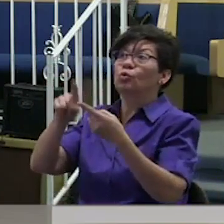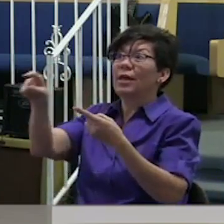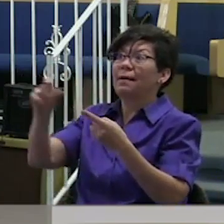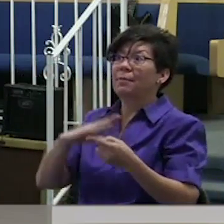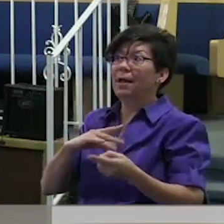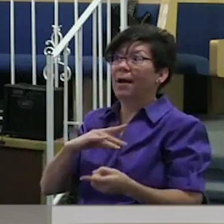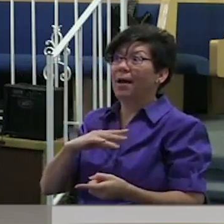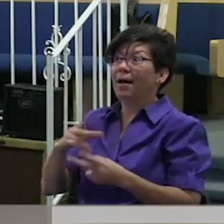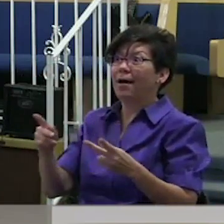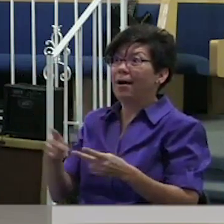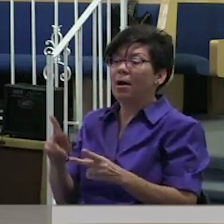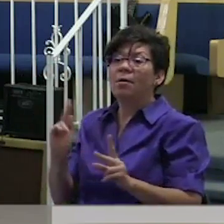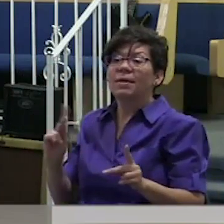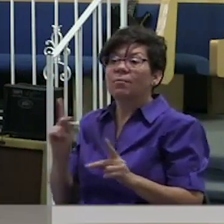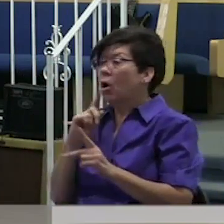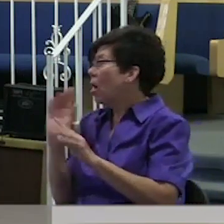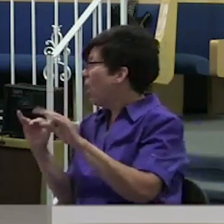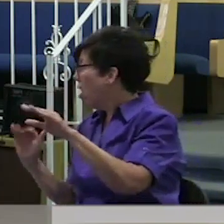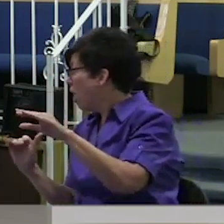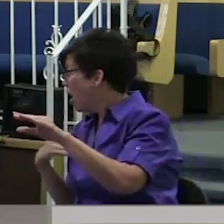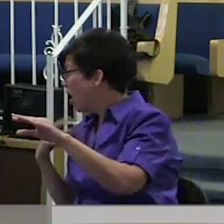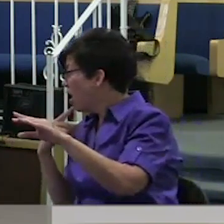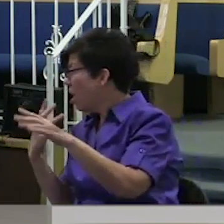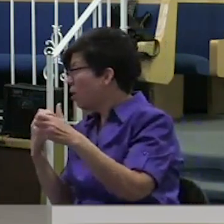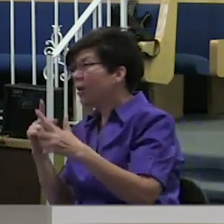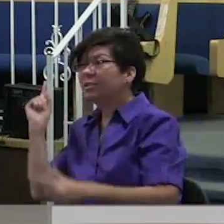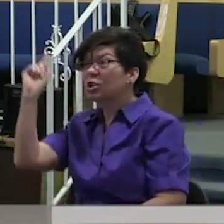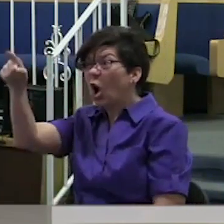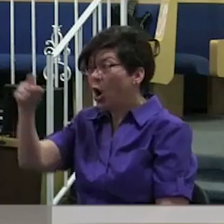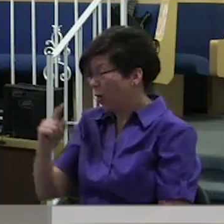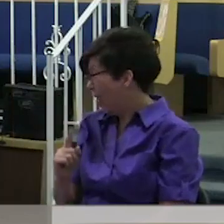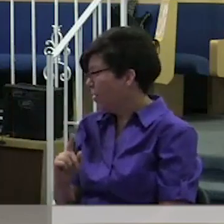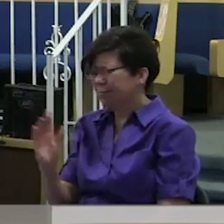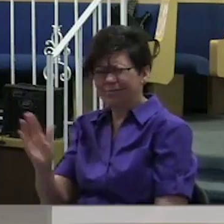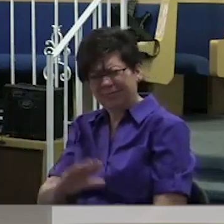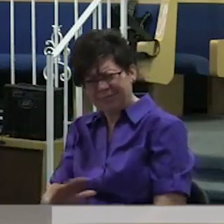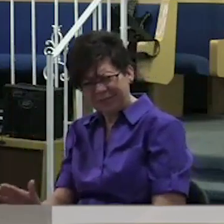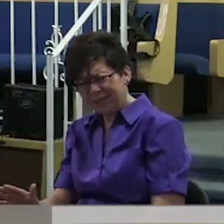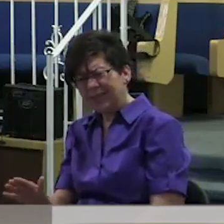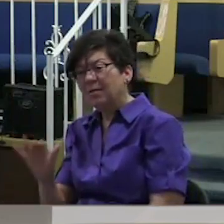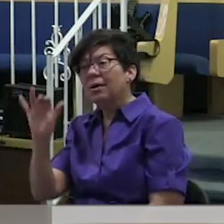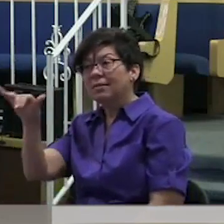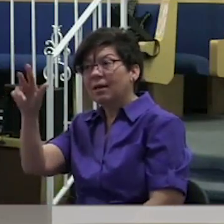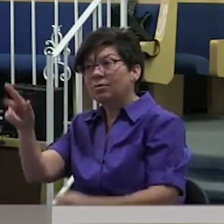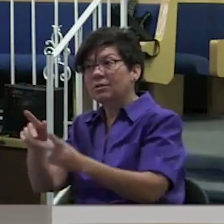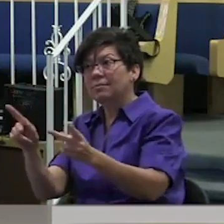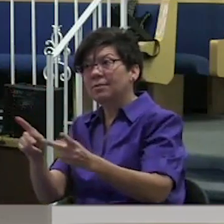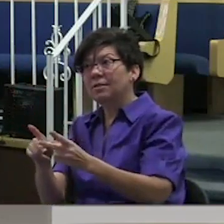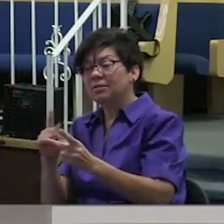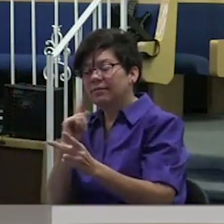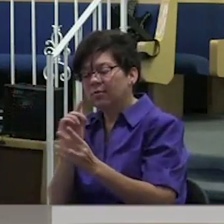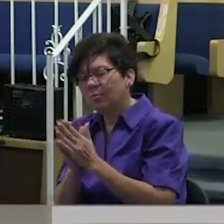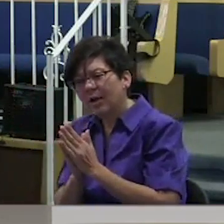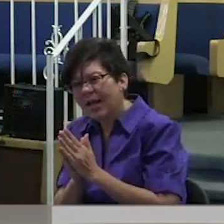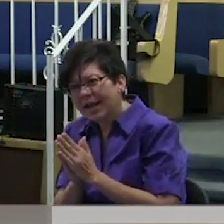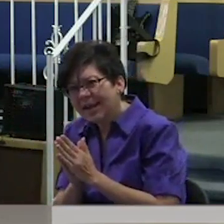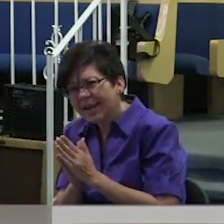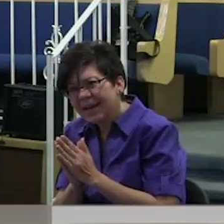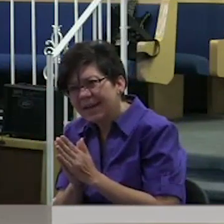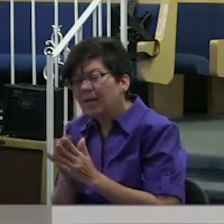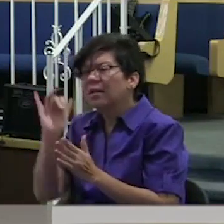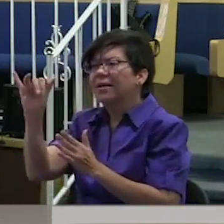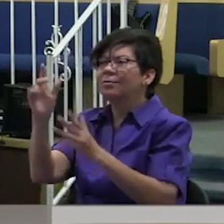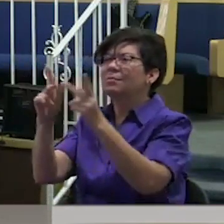a place where people would talk about wanting to go. But it was a place of prayer. And it